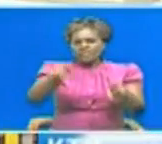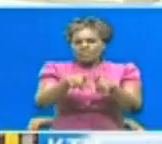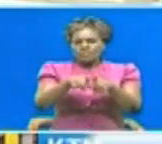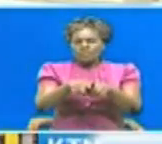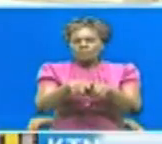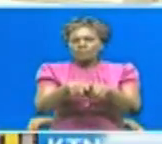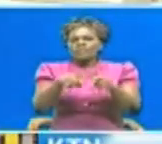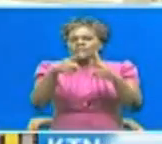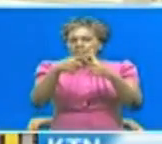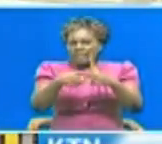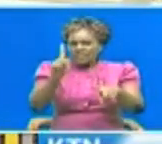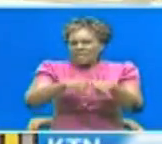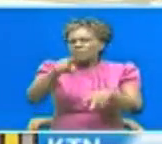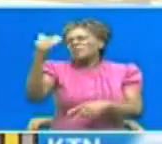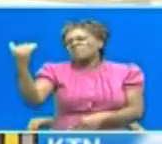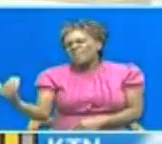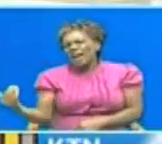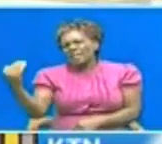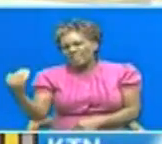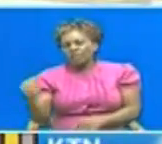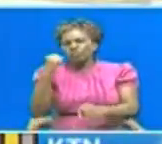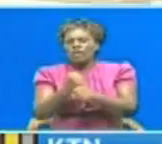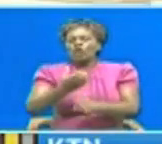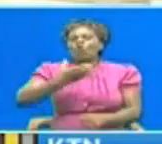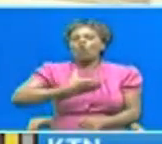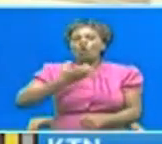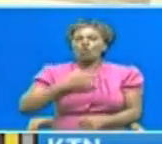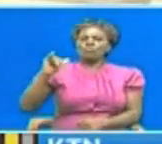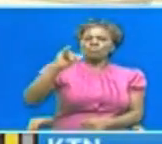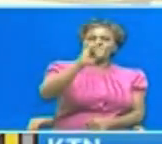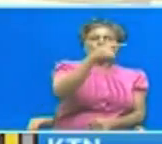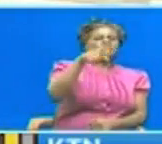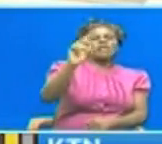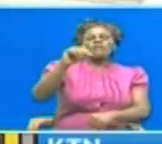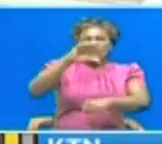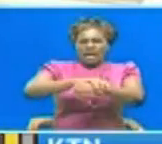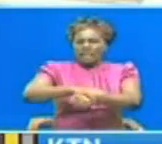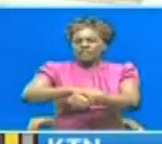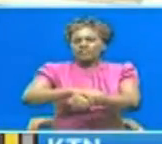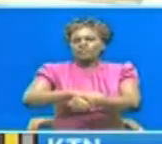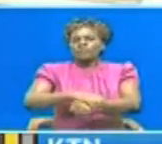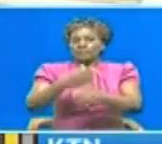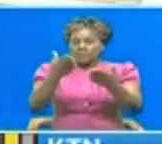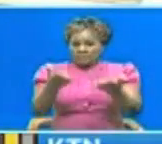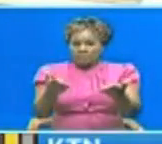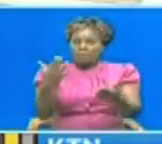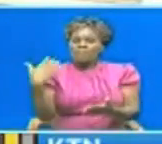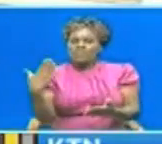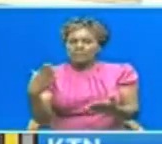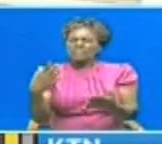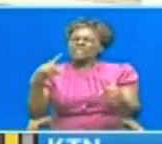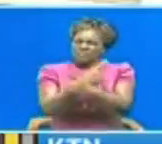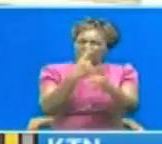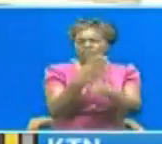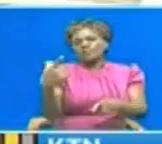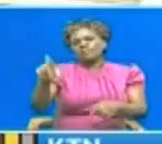with planes began when he was a small boy, as he would make his own using anything he laid his hands on. Pieces of metal, plastic,